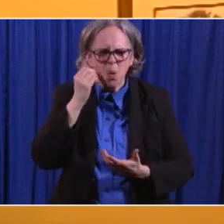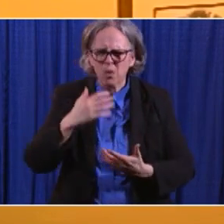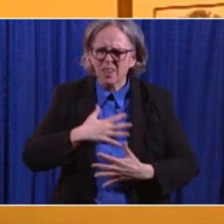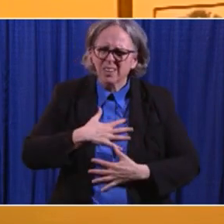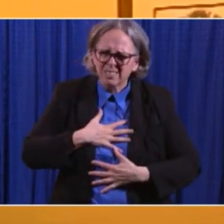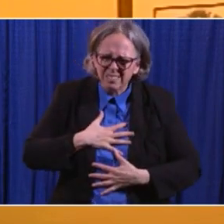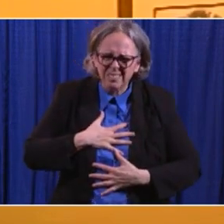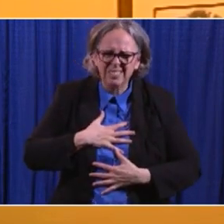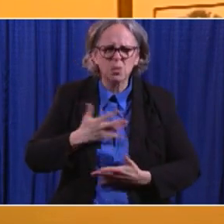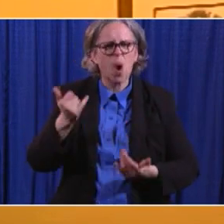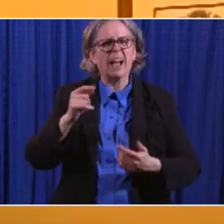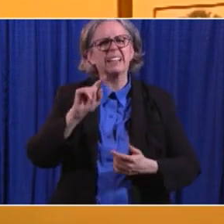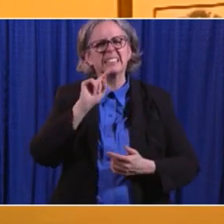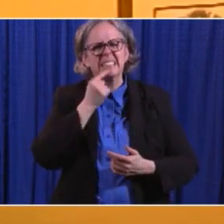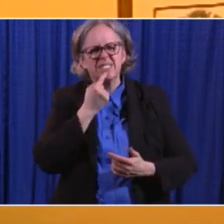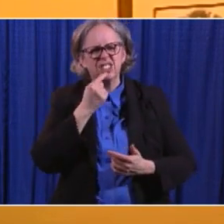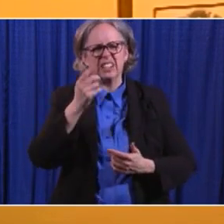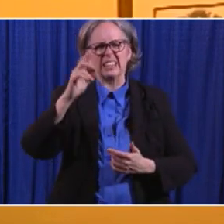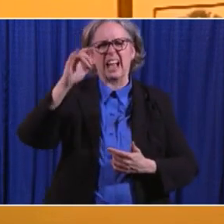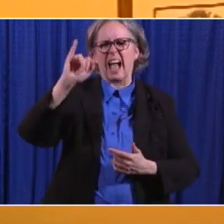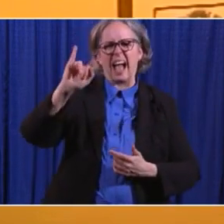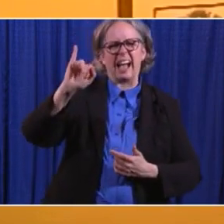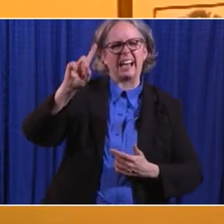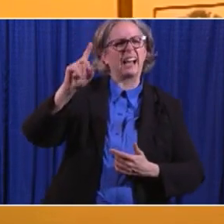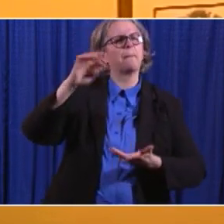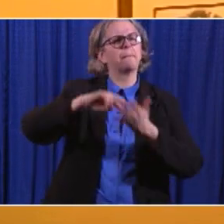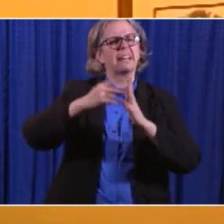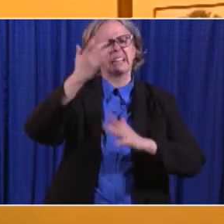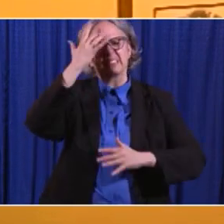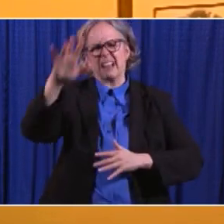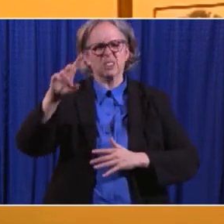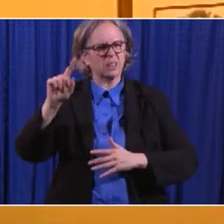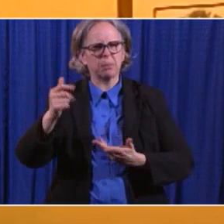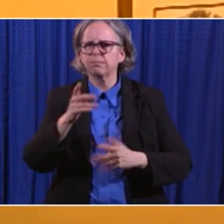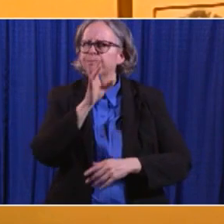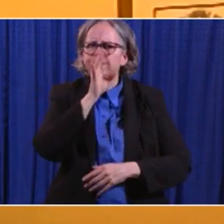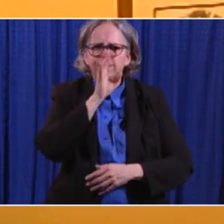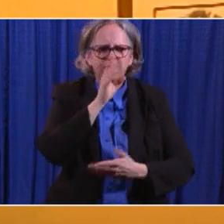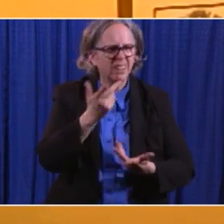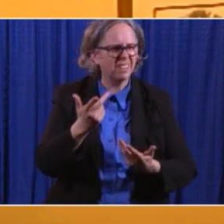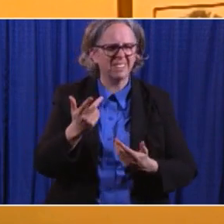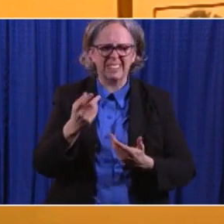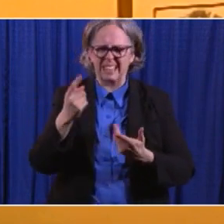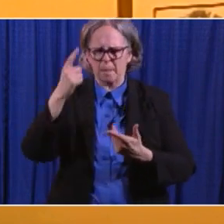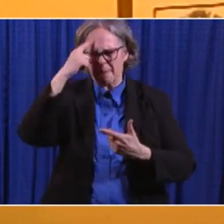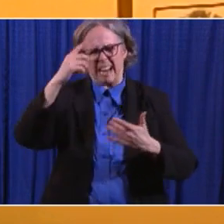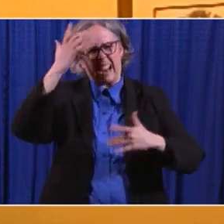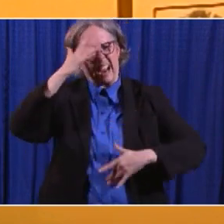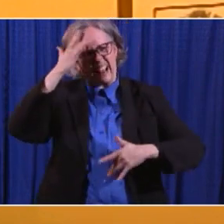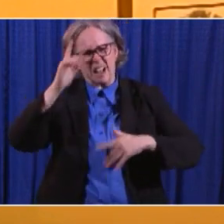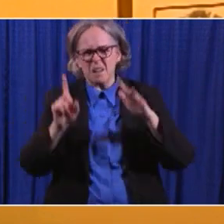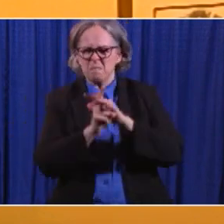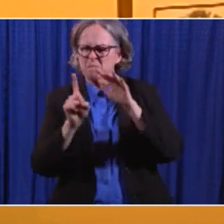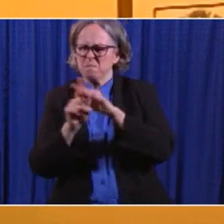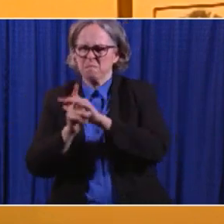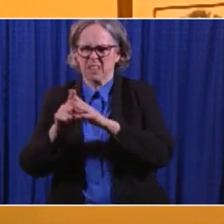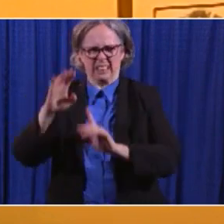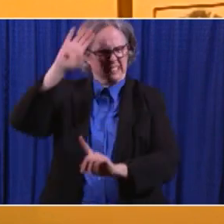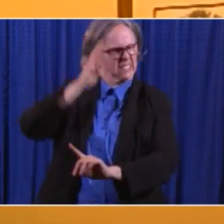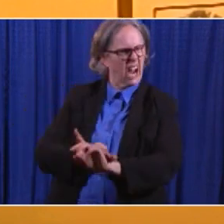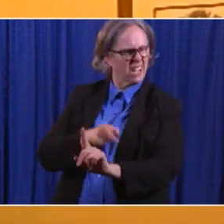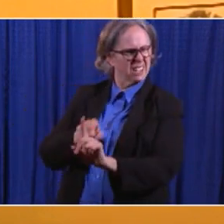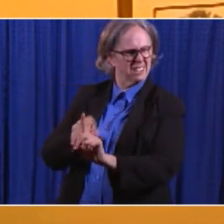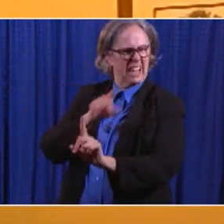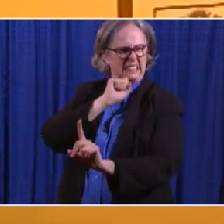He's nonverbal, and he has several mental illnesses. Now, over the course of his childhood, we worked hard to meet